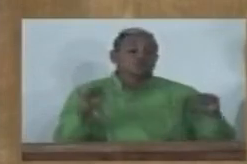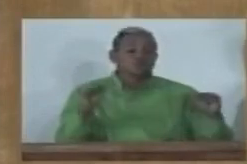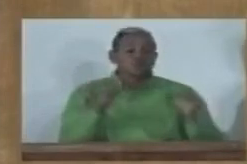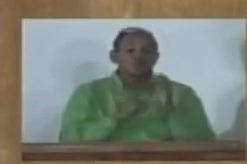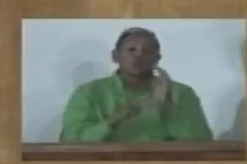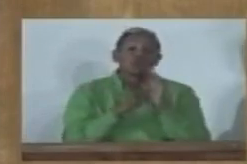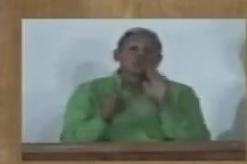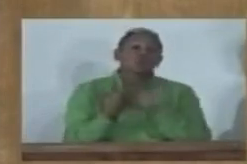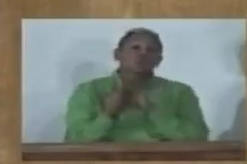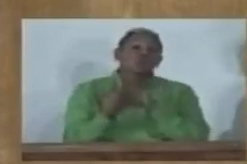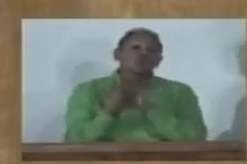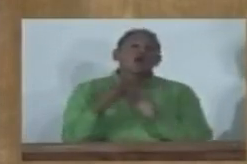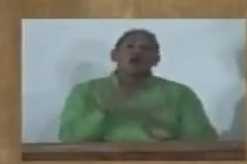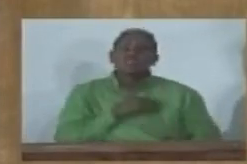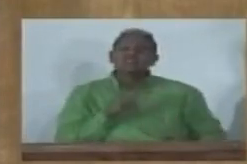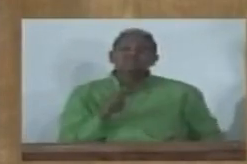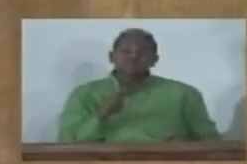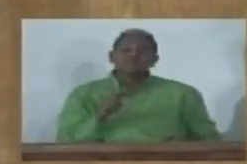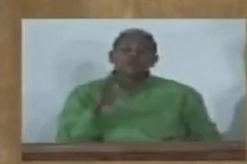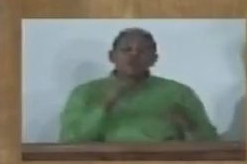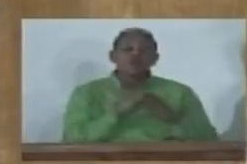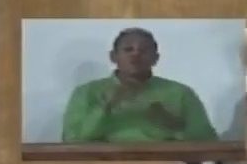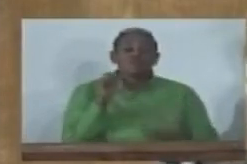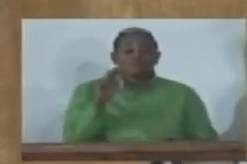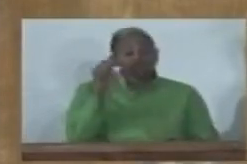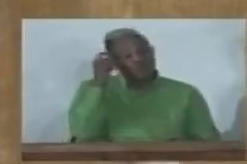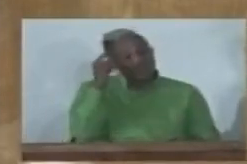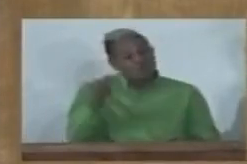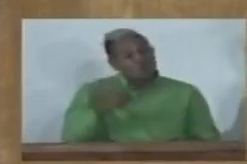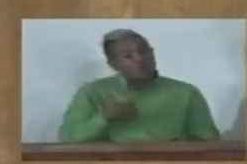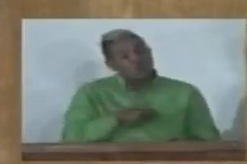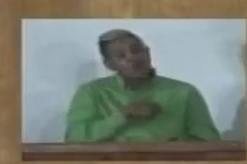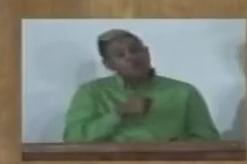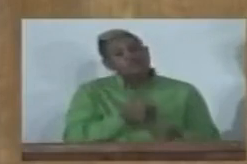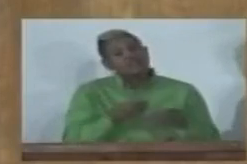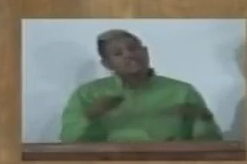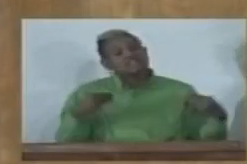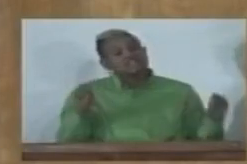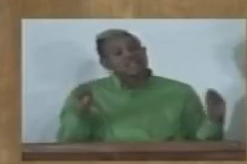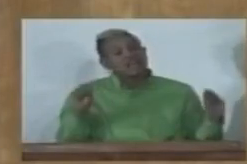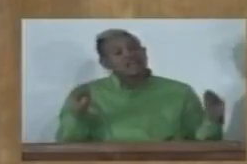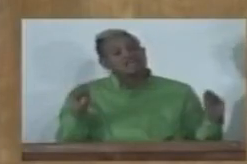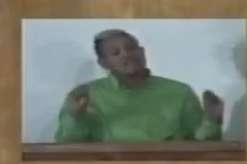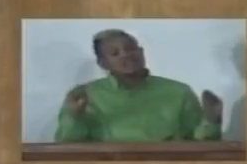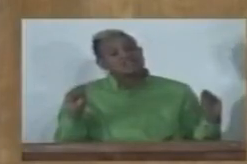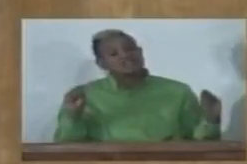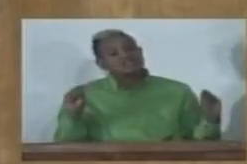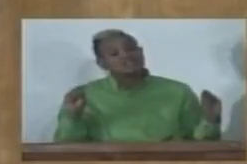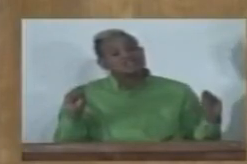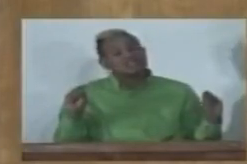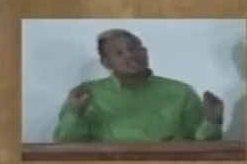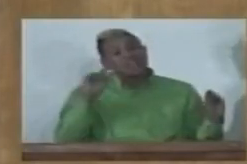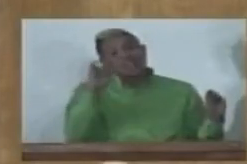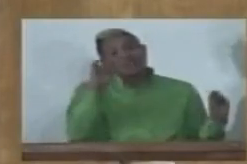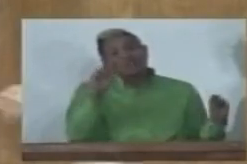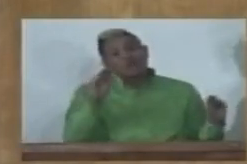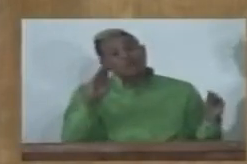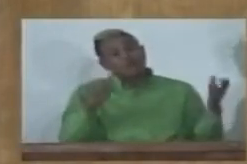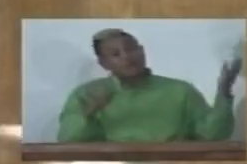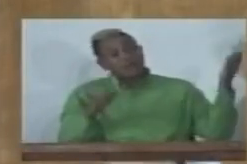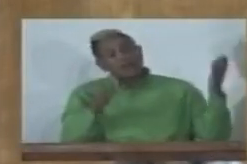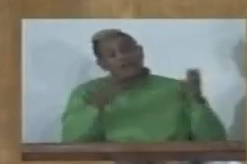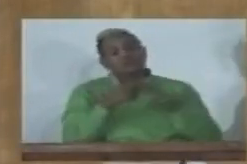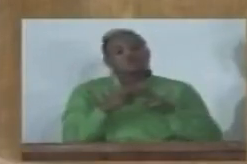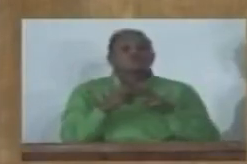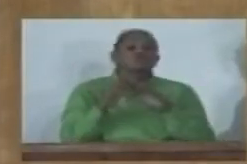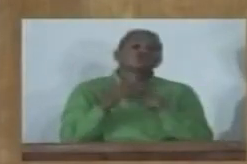criticism, including from Mr. Golding, that we had divested Sangster, and soon